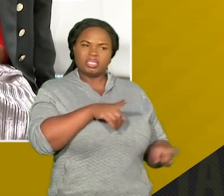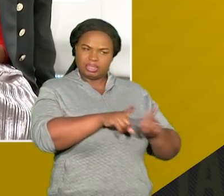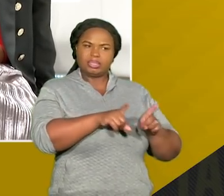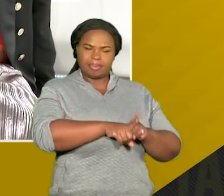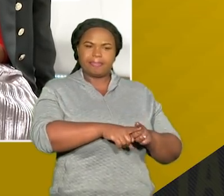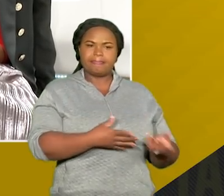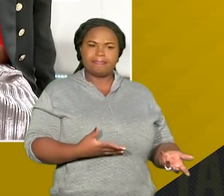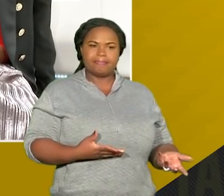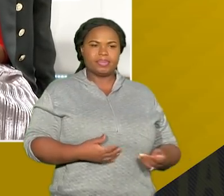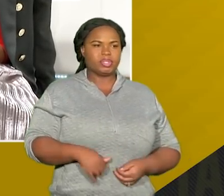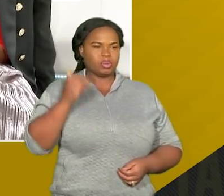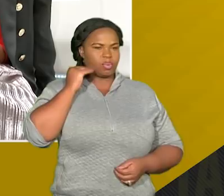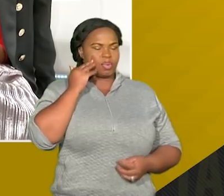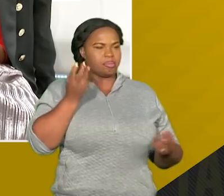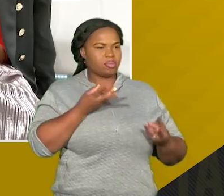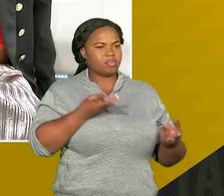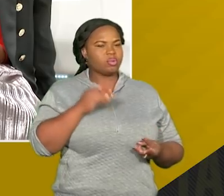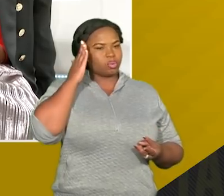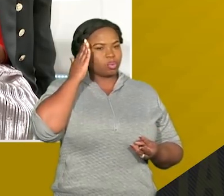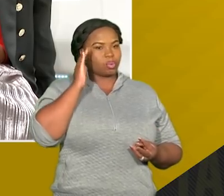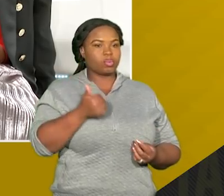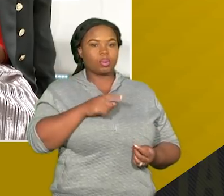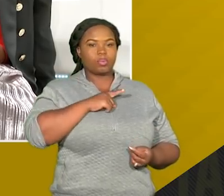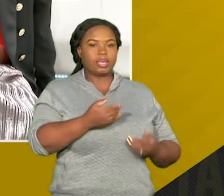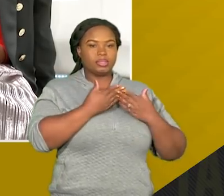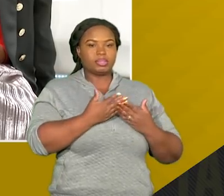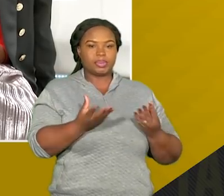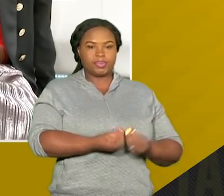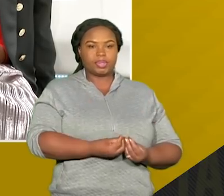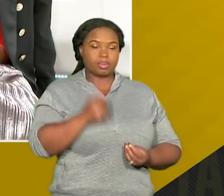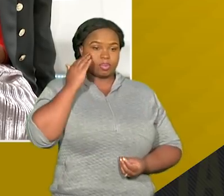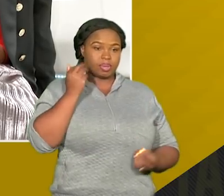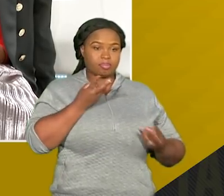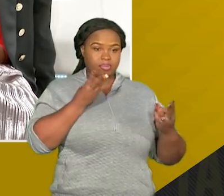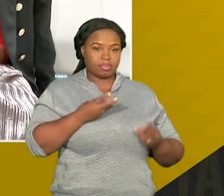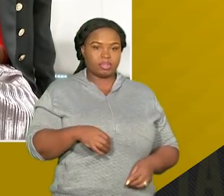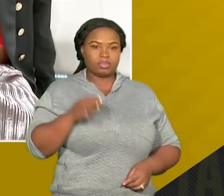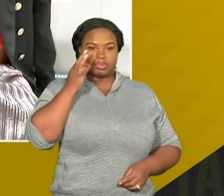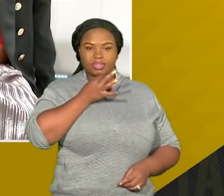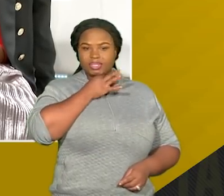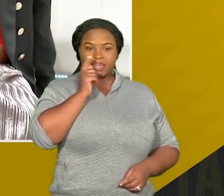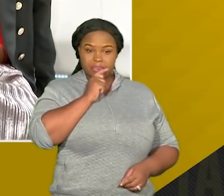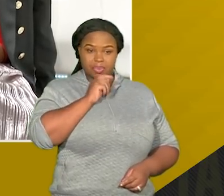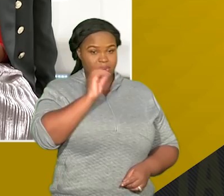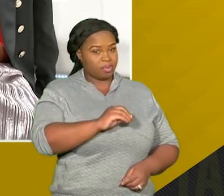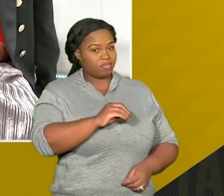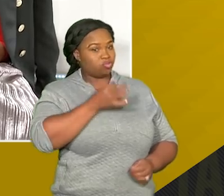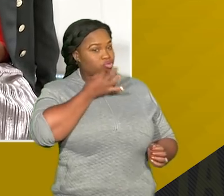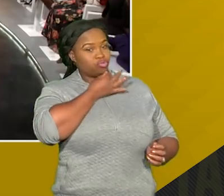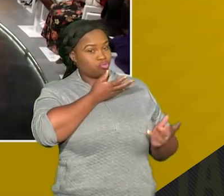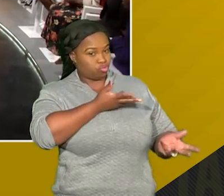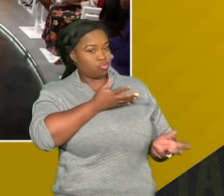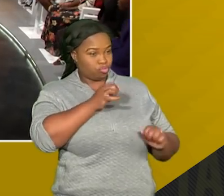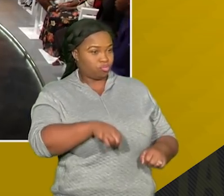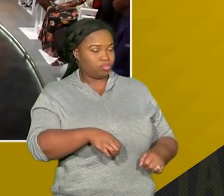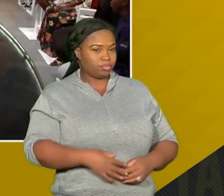ngokubona kwakhe ngokusho kwakhe ukuthi uyazi ukuthi uNicolette kwafunda nabelungu ke esikoleni. Ubesho ukuthi abelungu nabathaka. I think we should